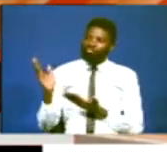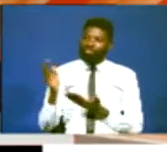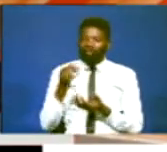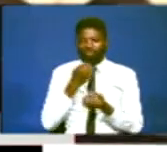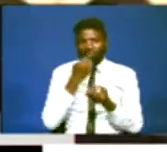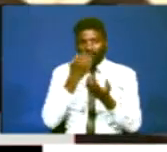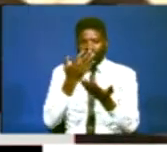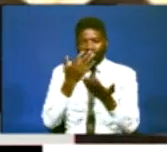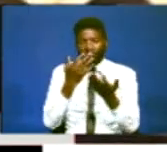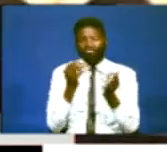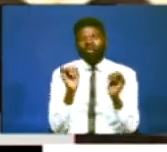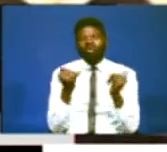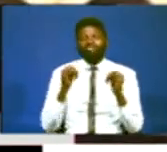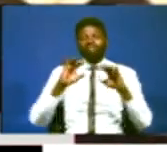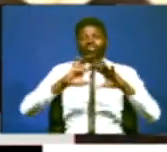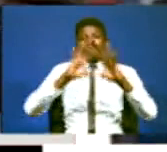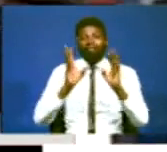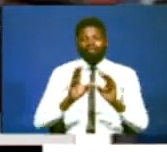Africa.